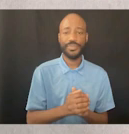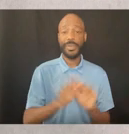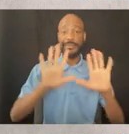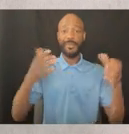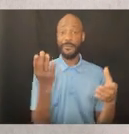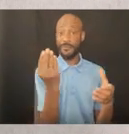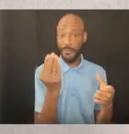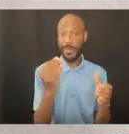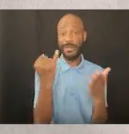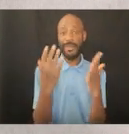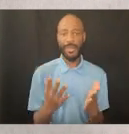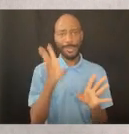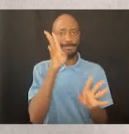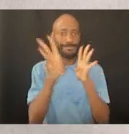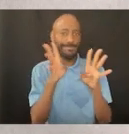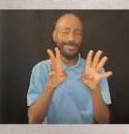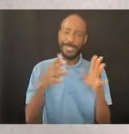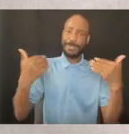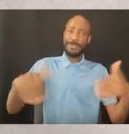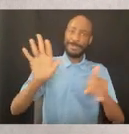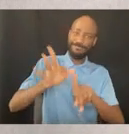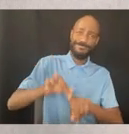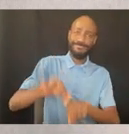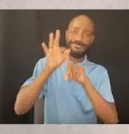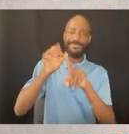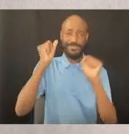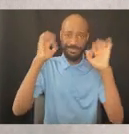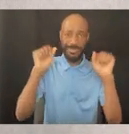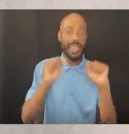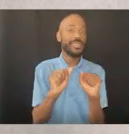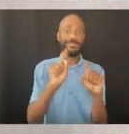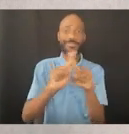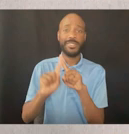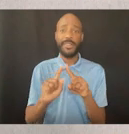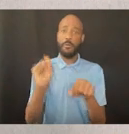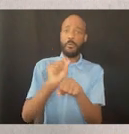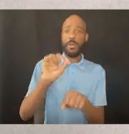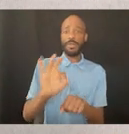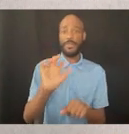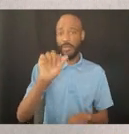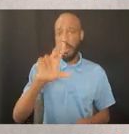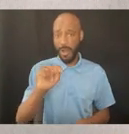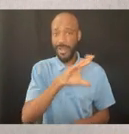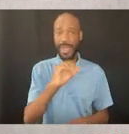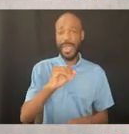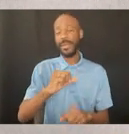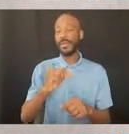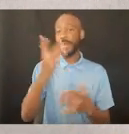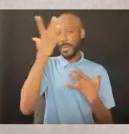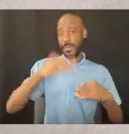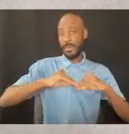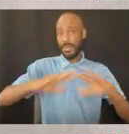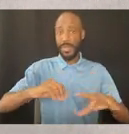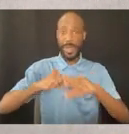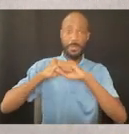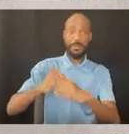artists came up with highly individual, amazing works of art and plague wear designs, and I am so excited to share them with